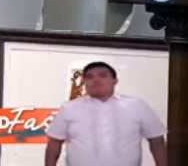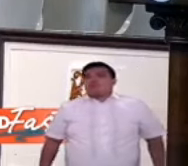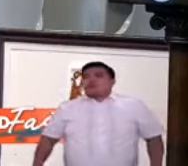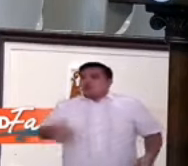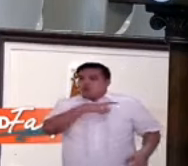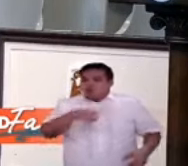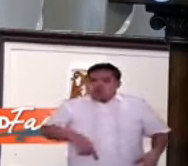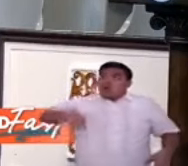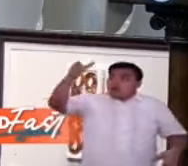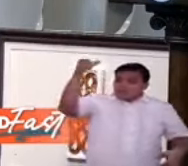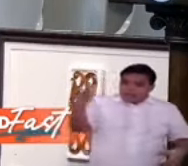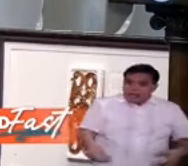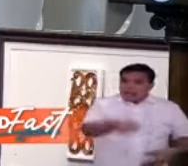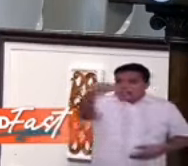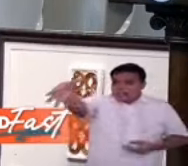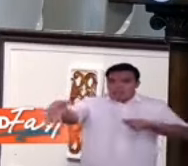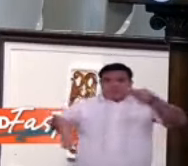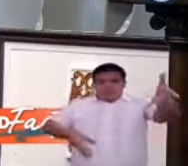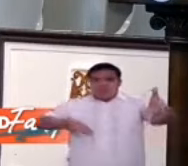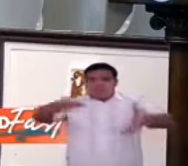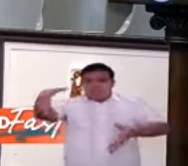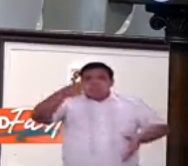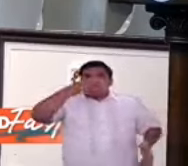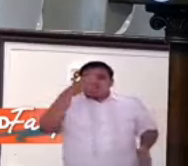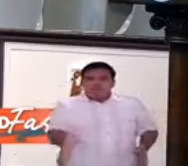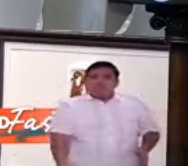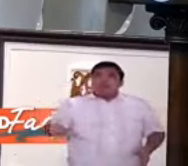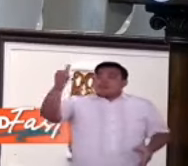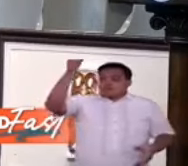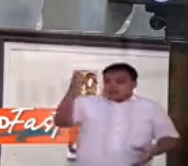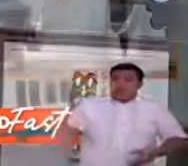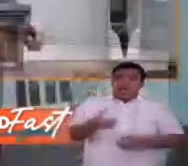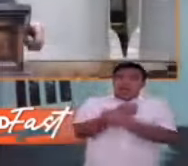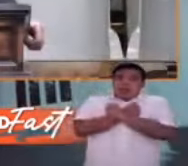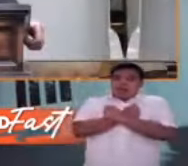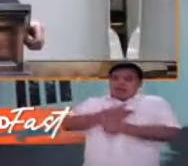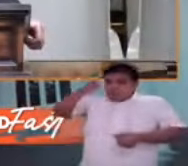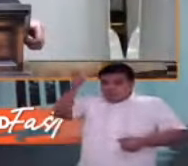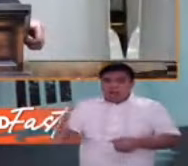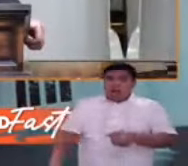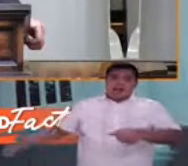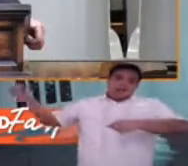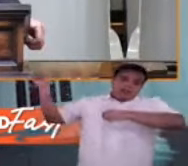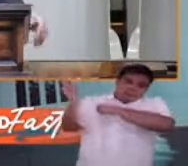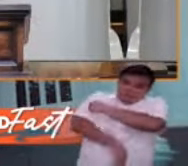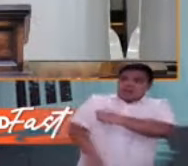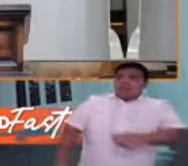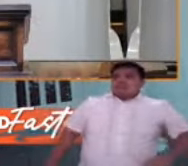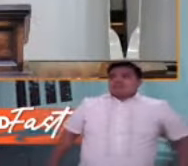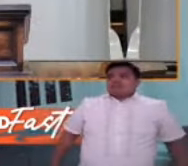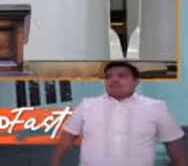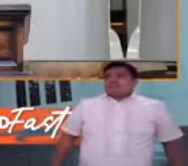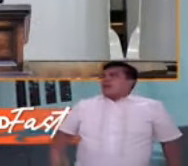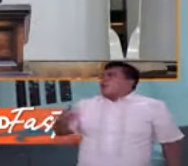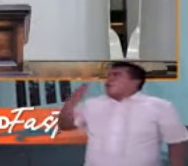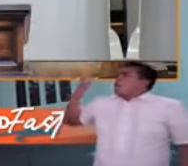The Lord God does that to us. Hebrews 12:6, for the Lord, for whom the Lord loveth, He chasteneth. La pastor, wa